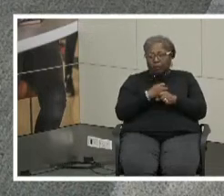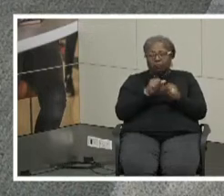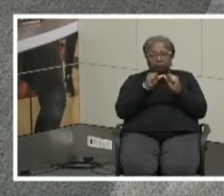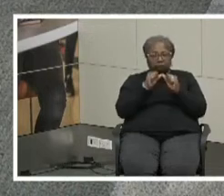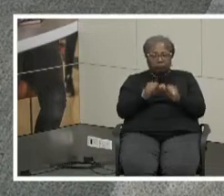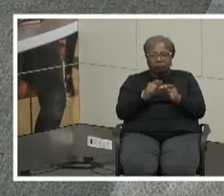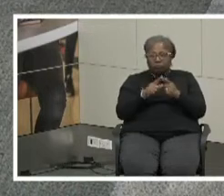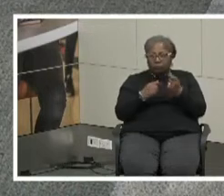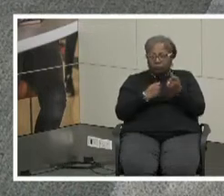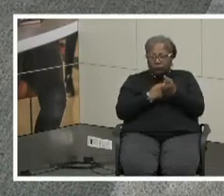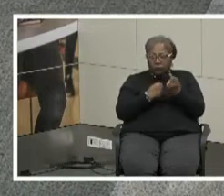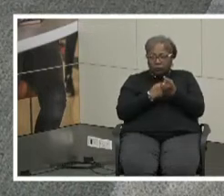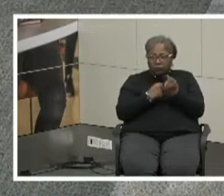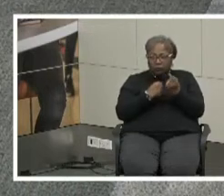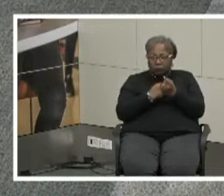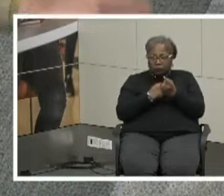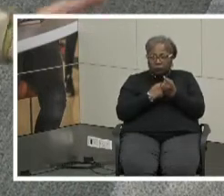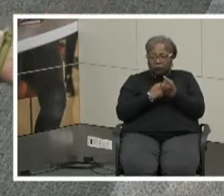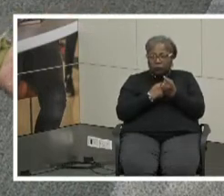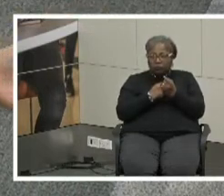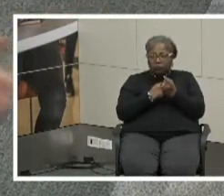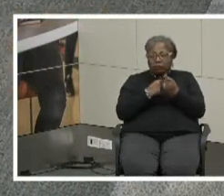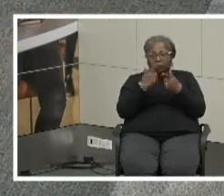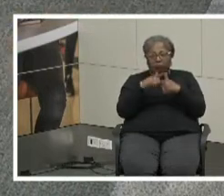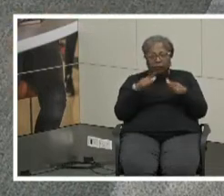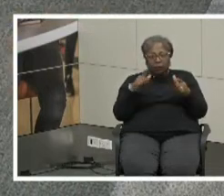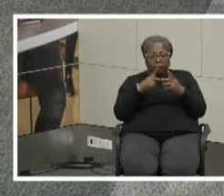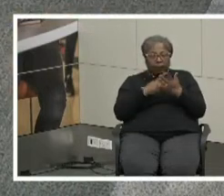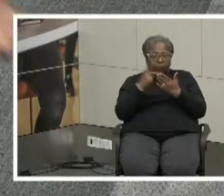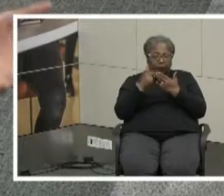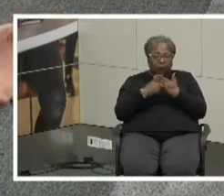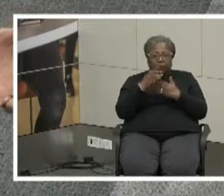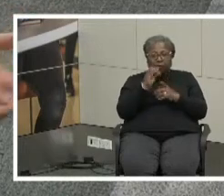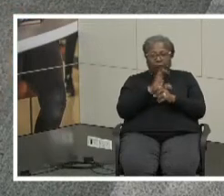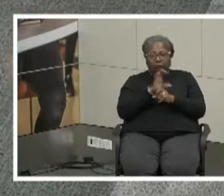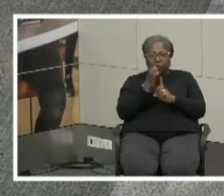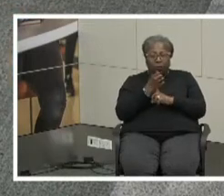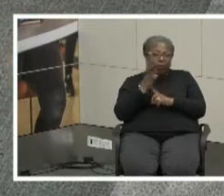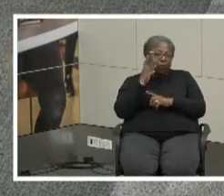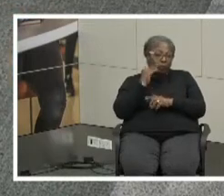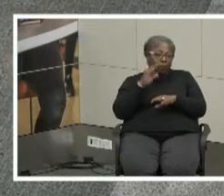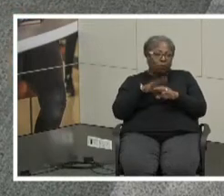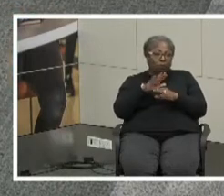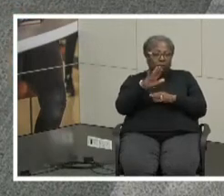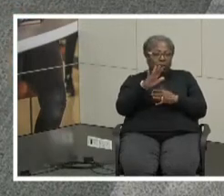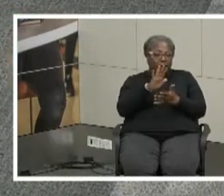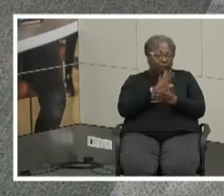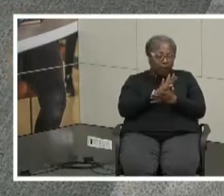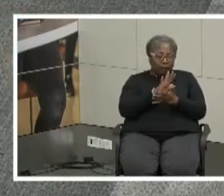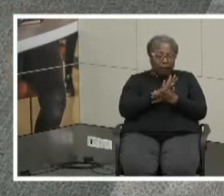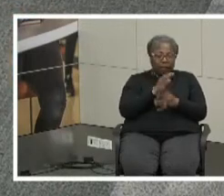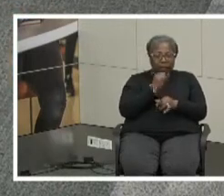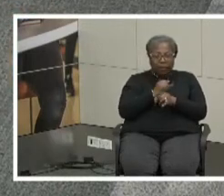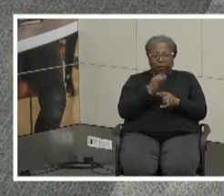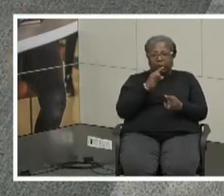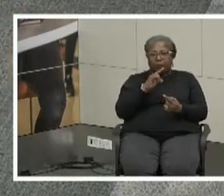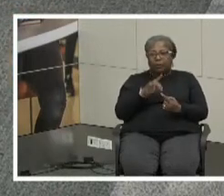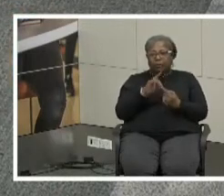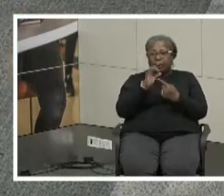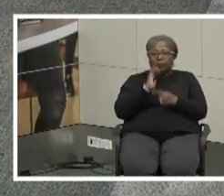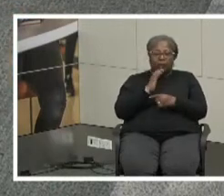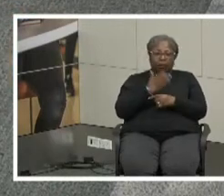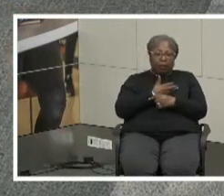to support uh the the the language programming and cultural experiences on their campus um particularly